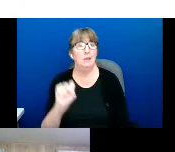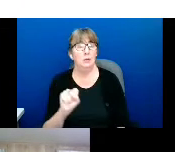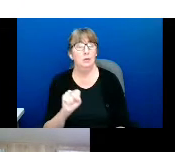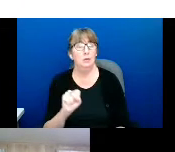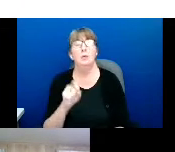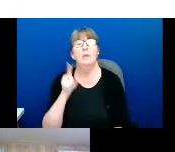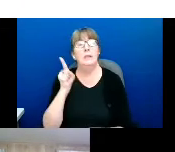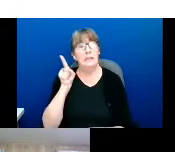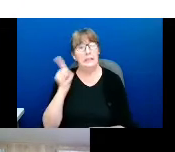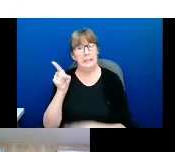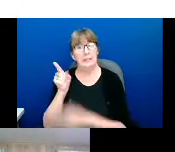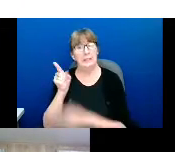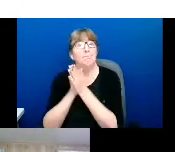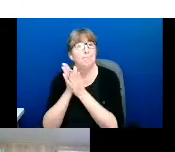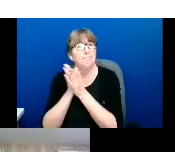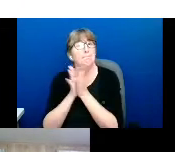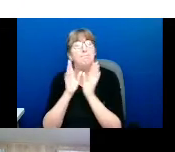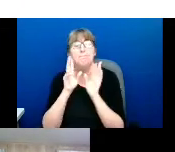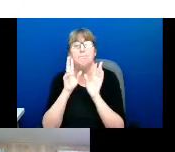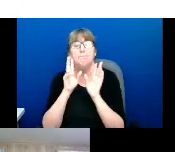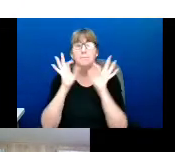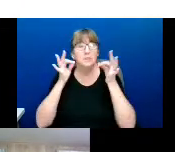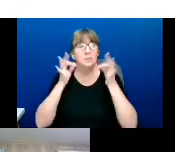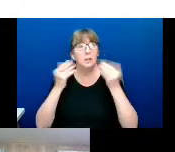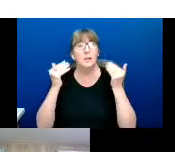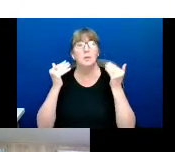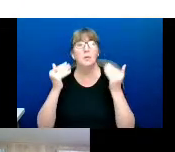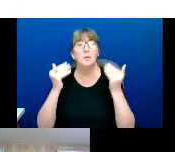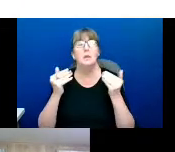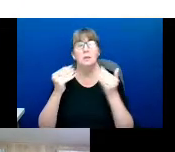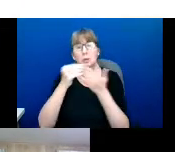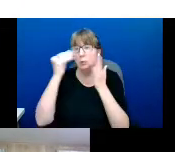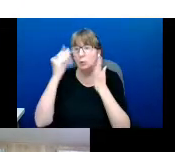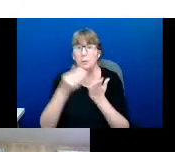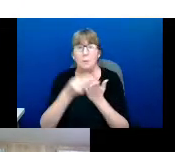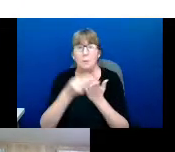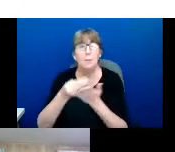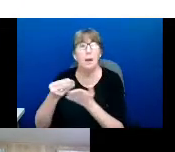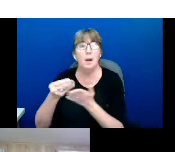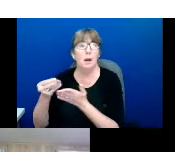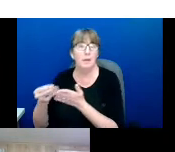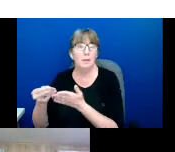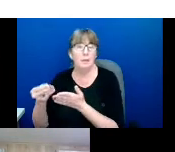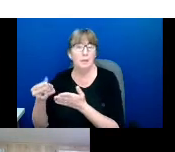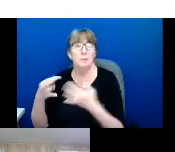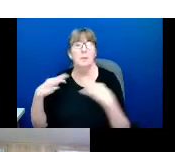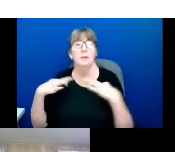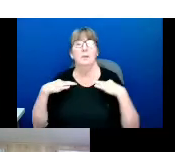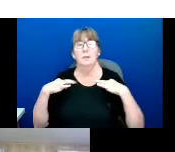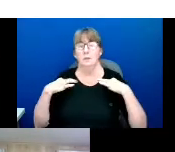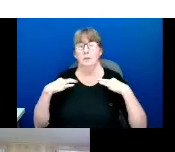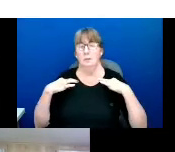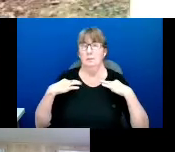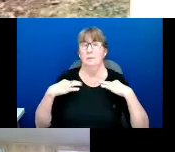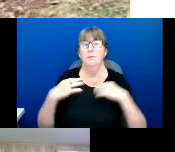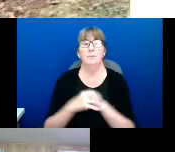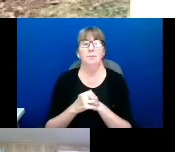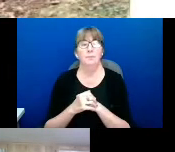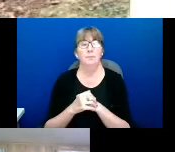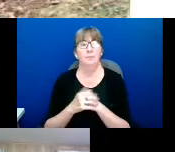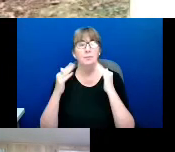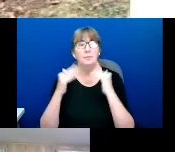his students that are in the work exploration program Carhartt brand outfits. So if you go forward one slide,